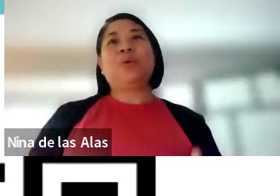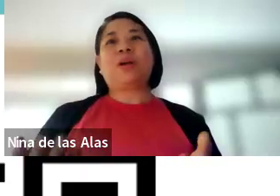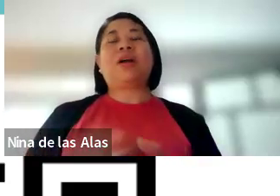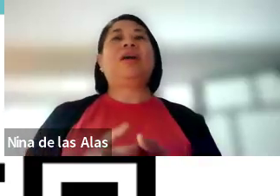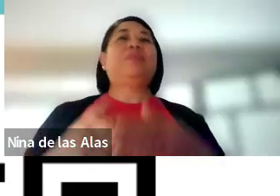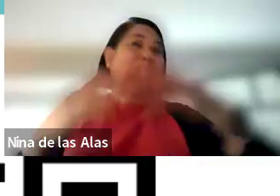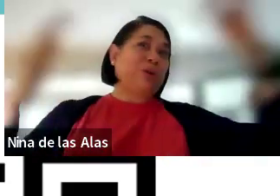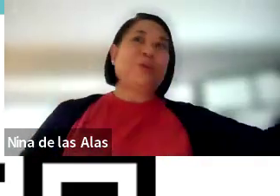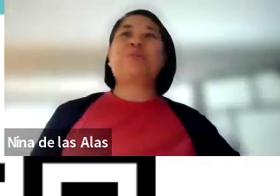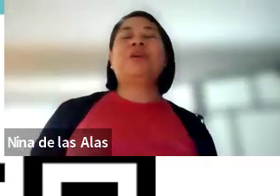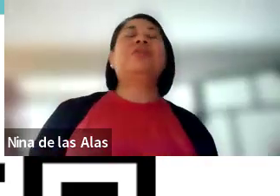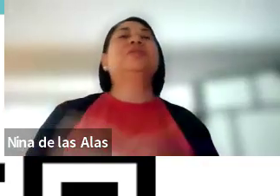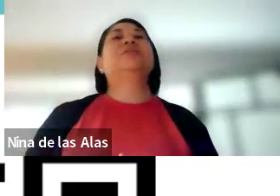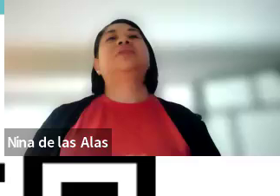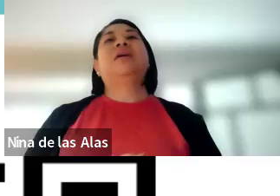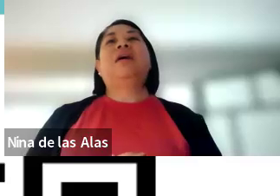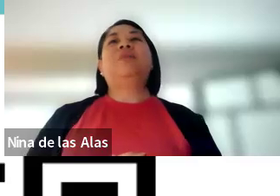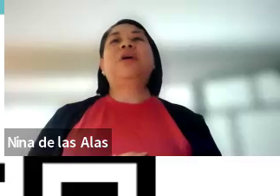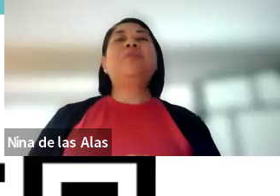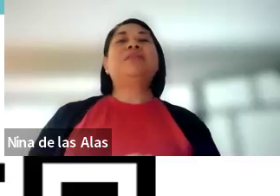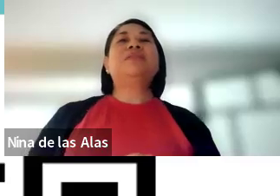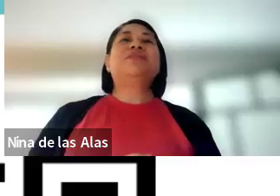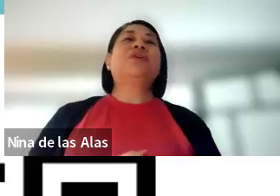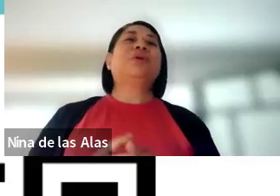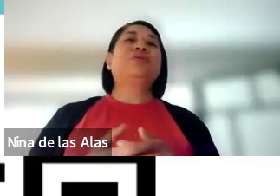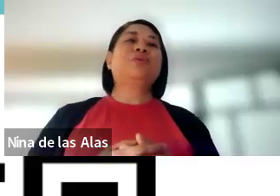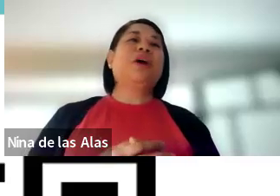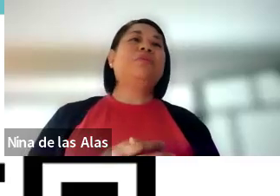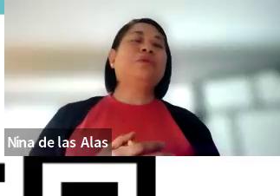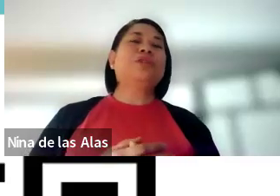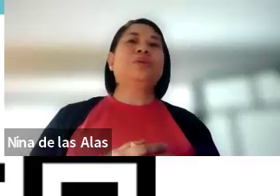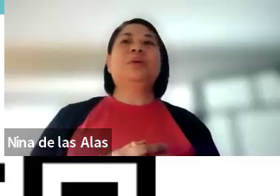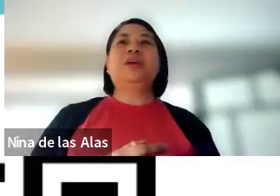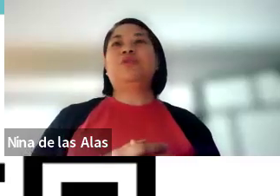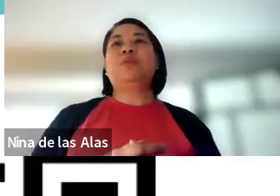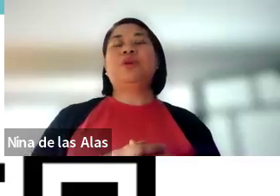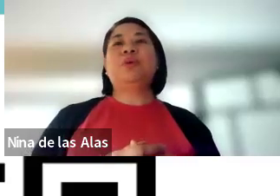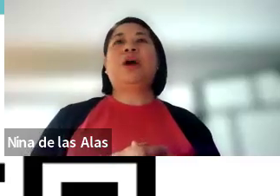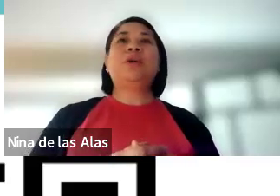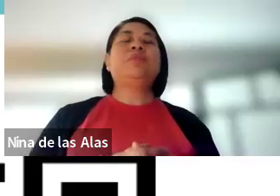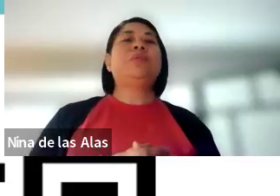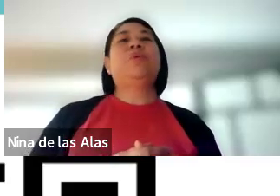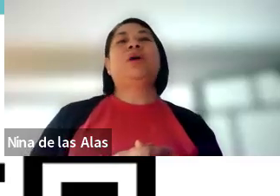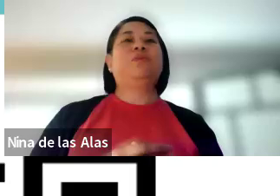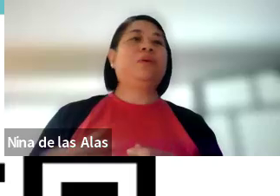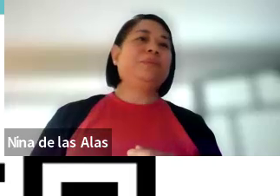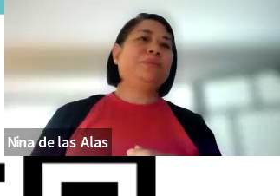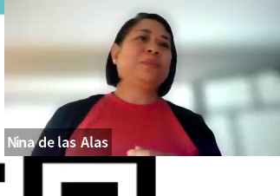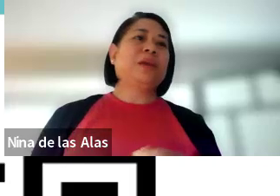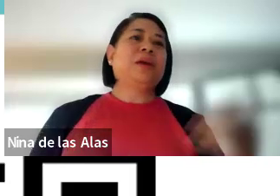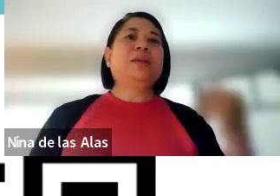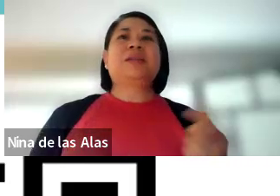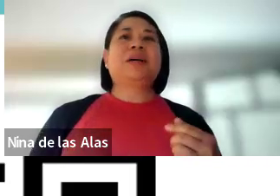through your or your peers' comments. So it's really helpful to hear from you how we can be more